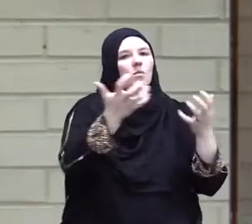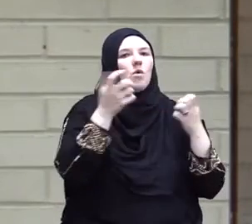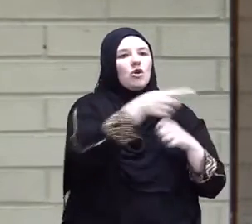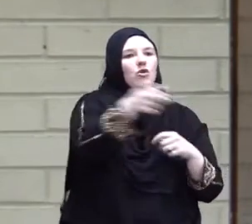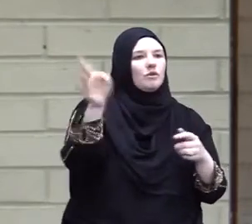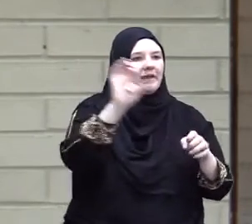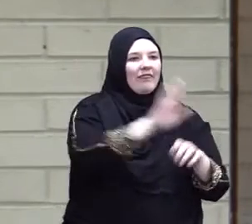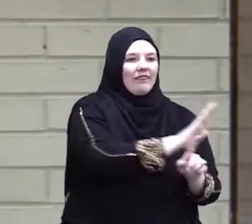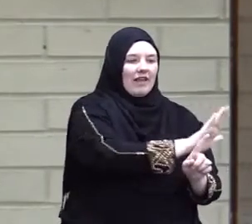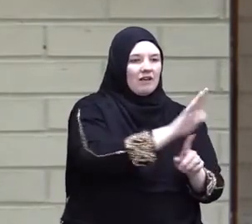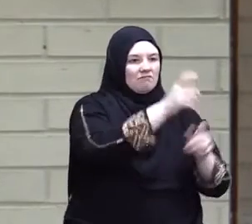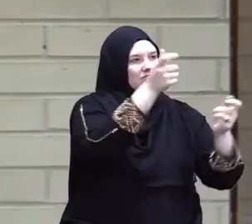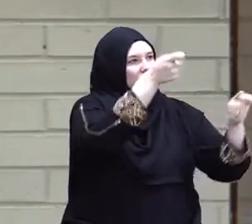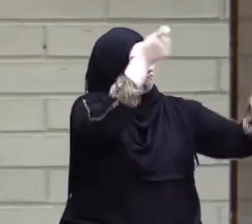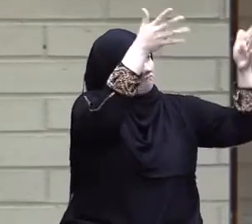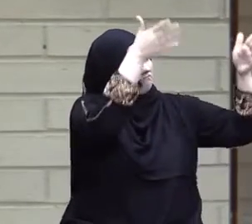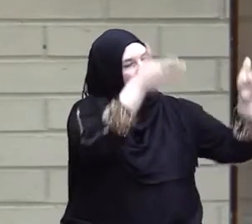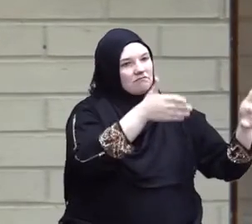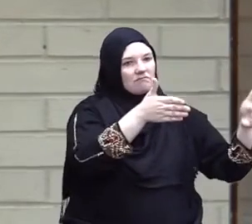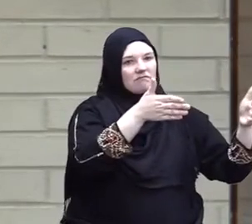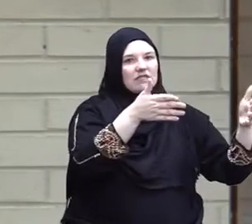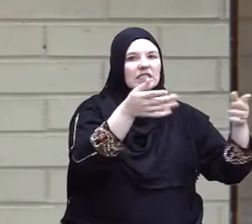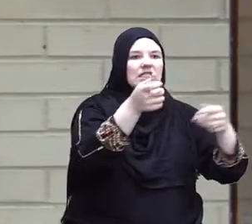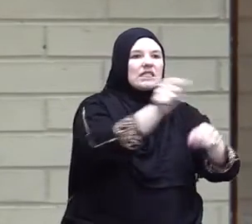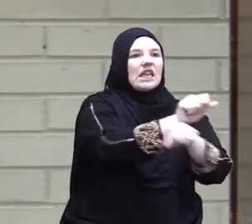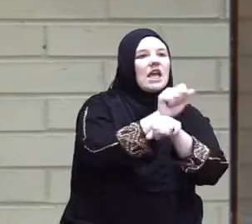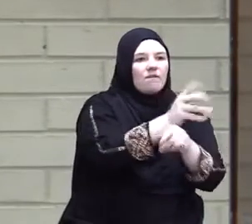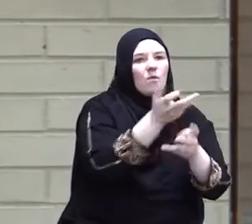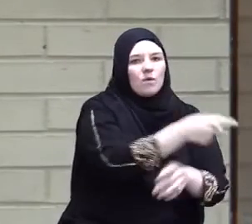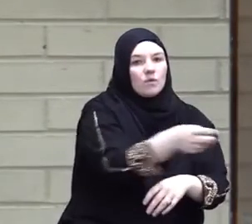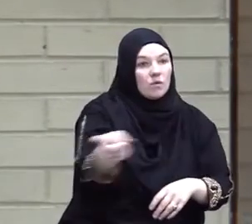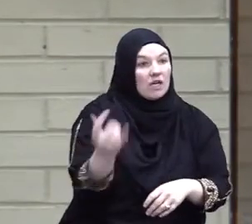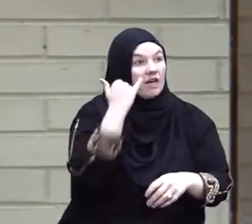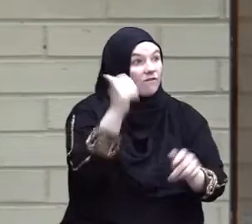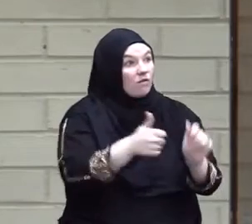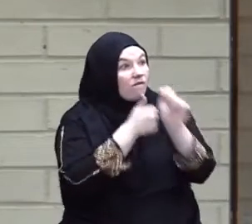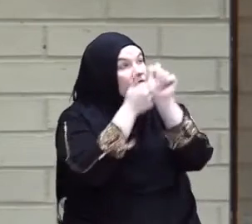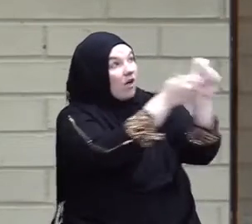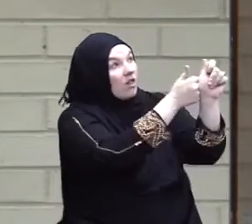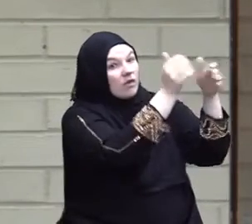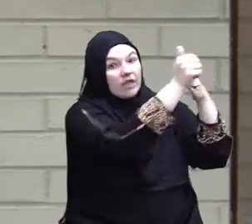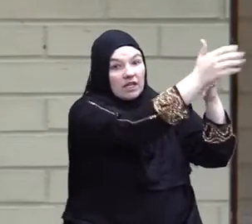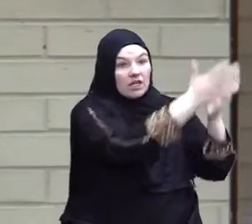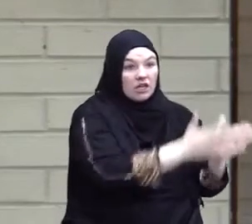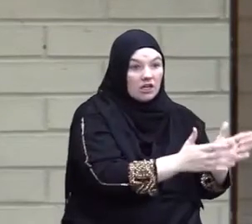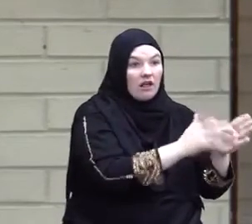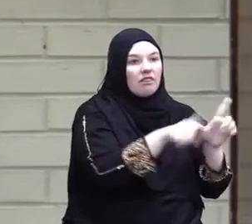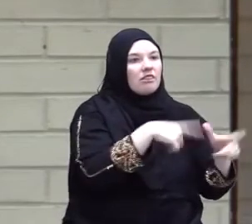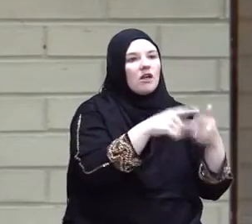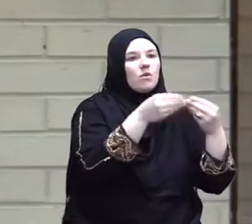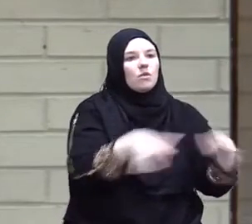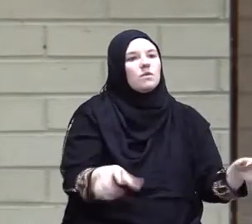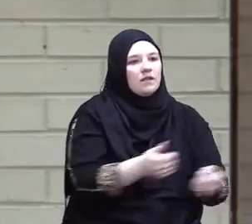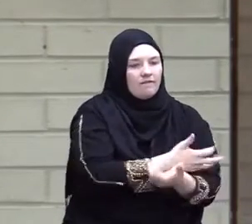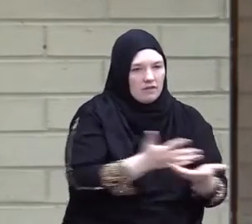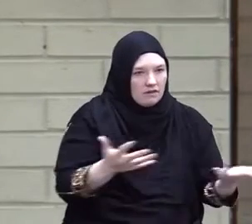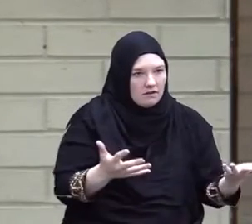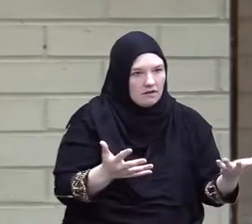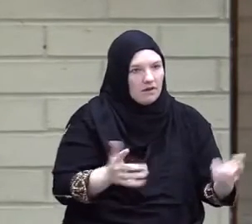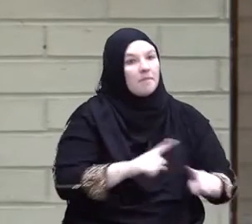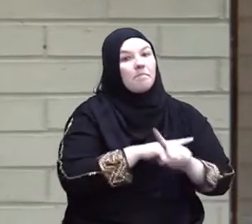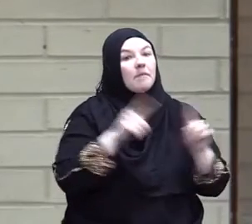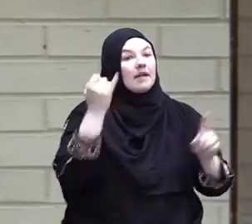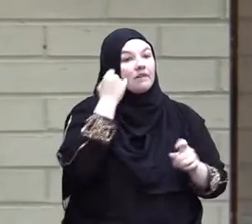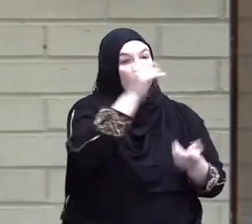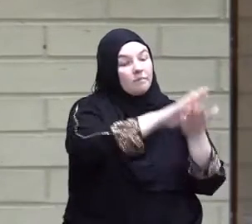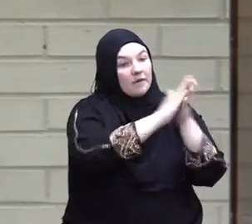slave. So long as you are in the prison. If you submit to them, you lose everything. But if